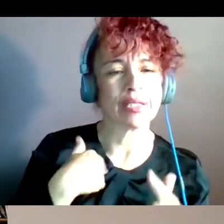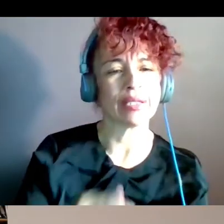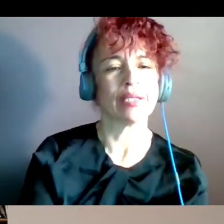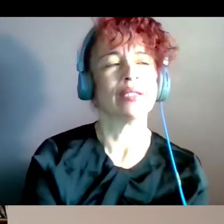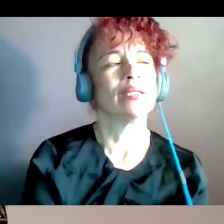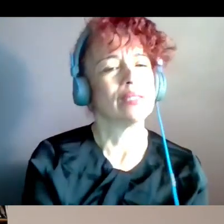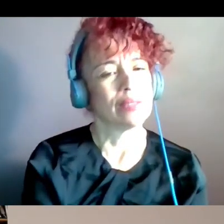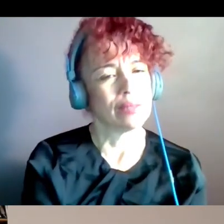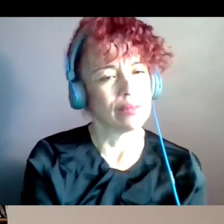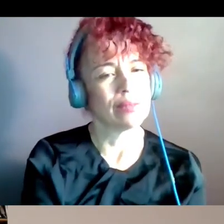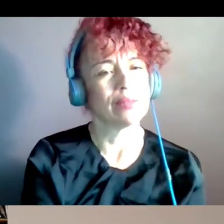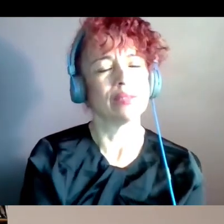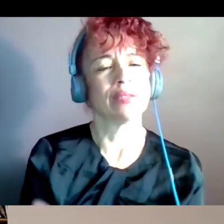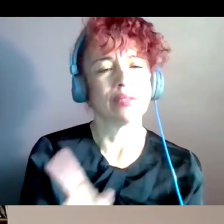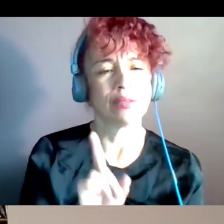downstairs,